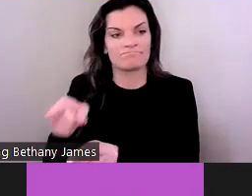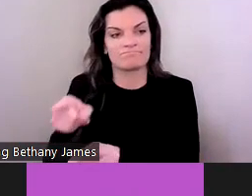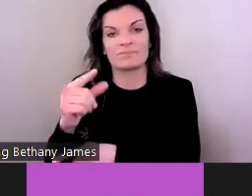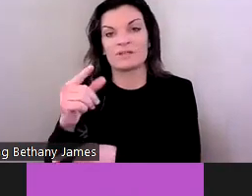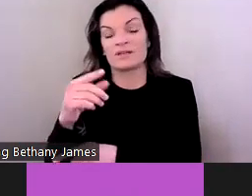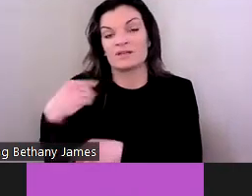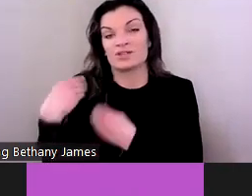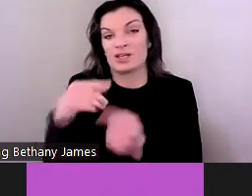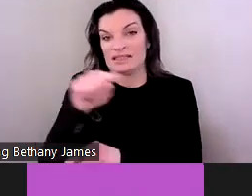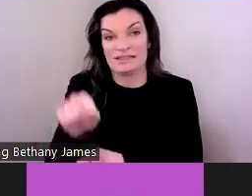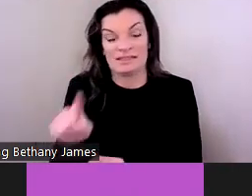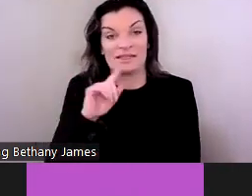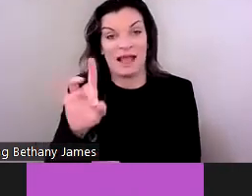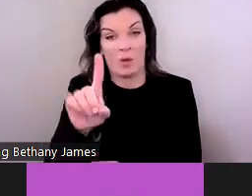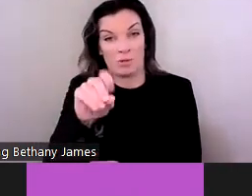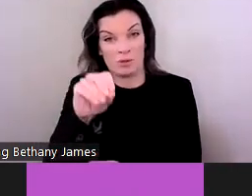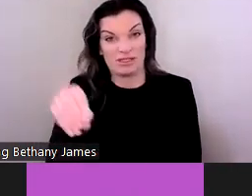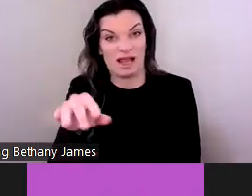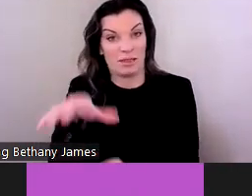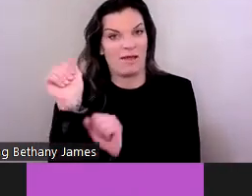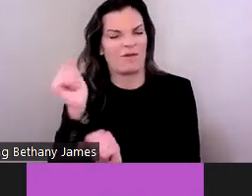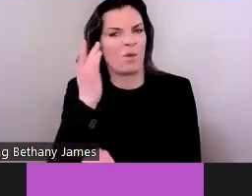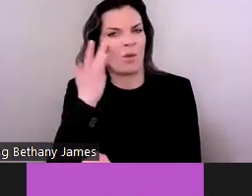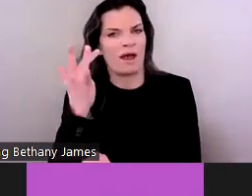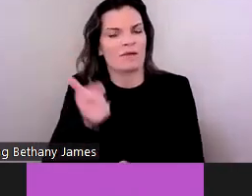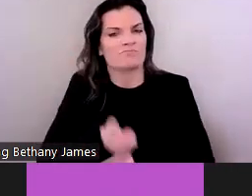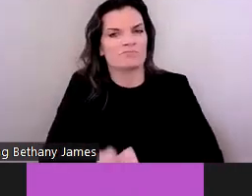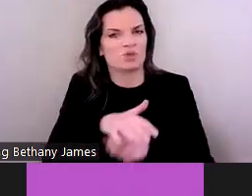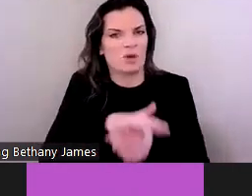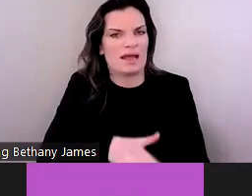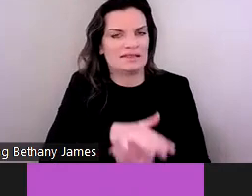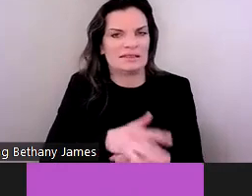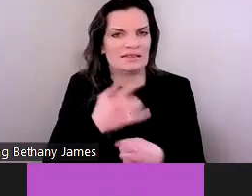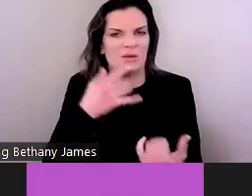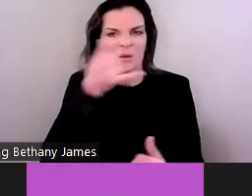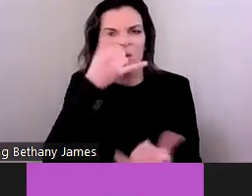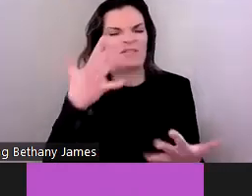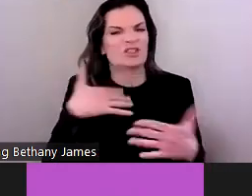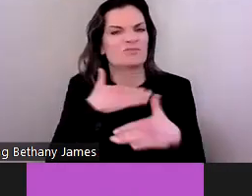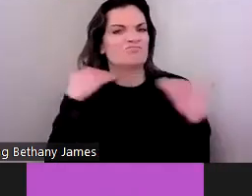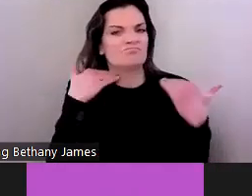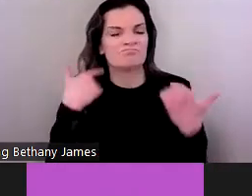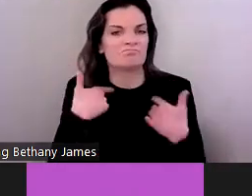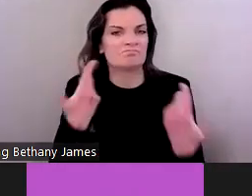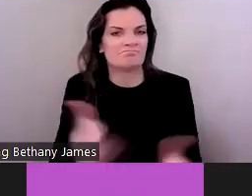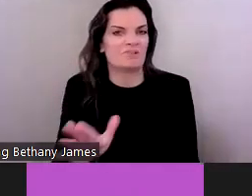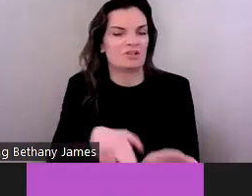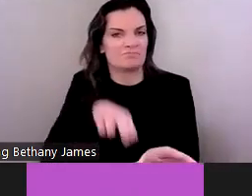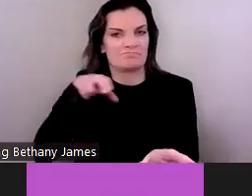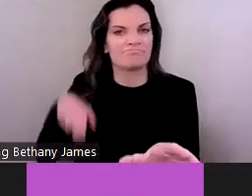leaving work because of stress. People are leaving work because of mental